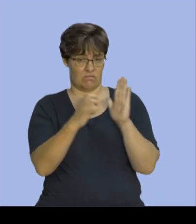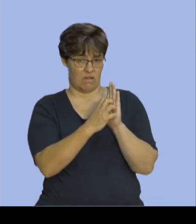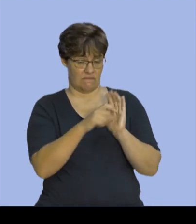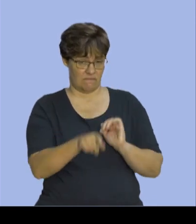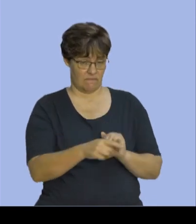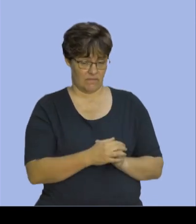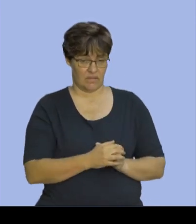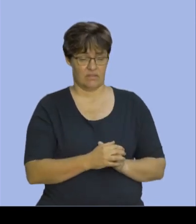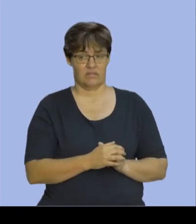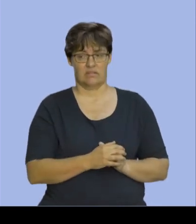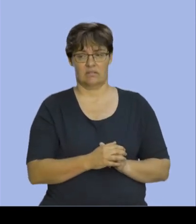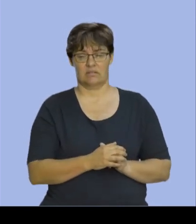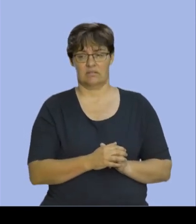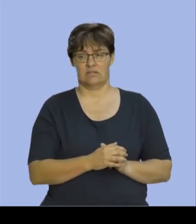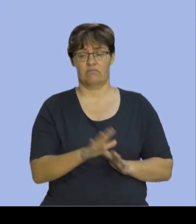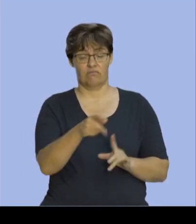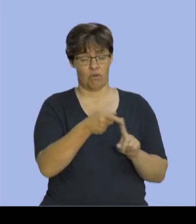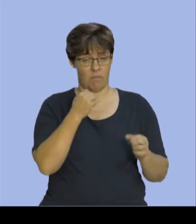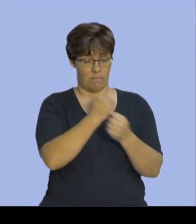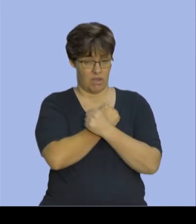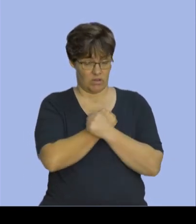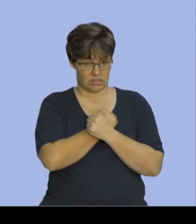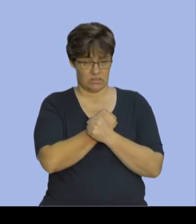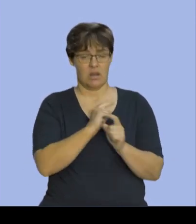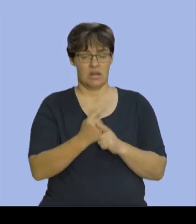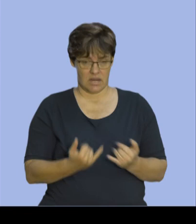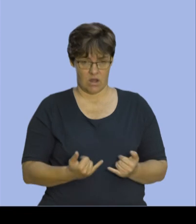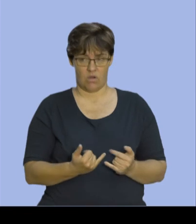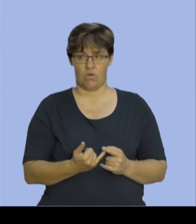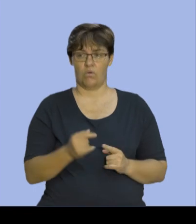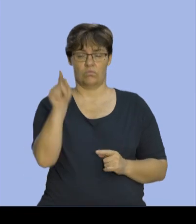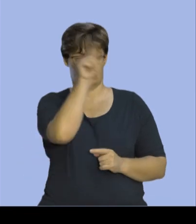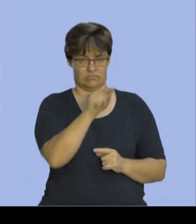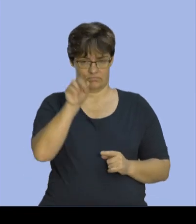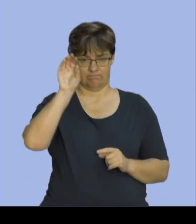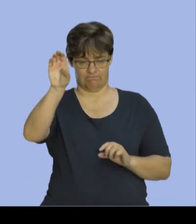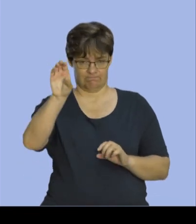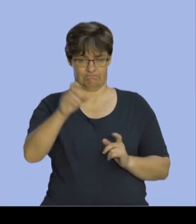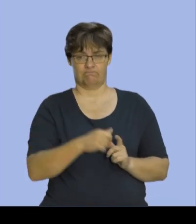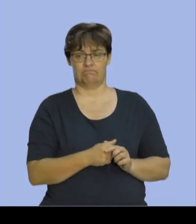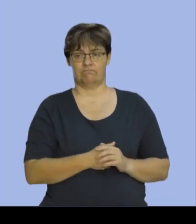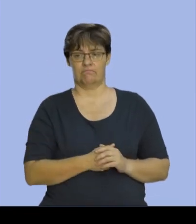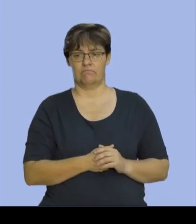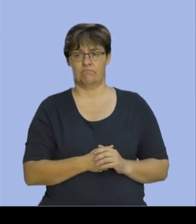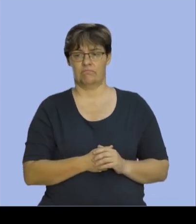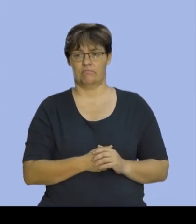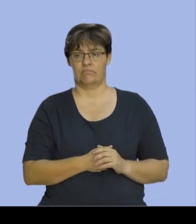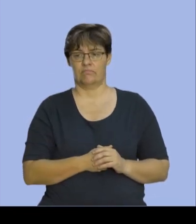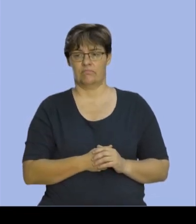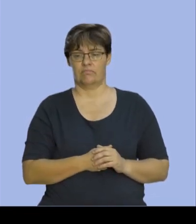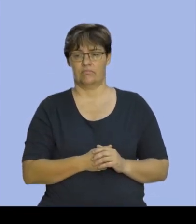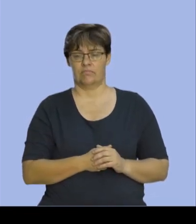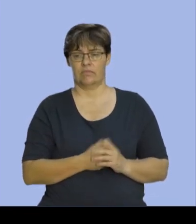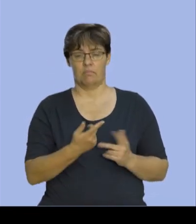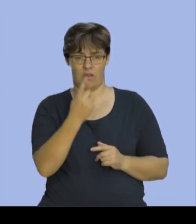parent function. From the parent function, you will draw this one, right? And then I will go to